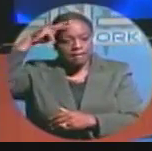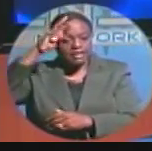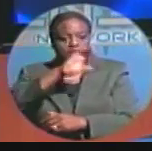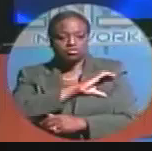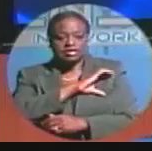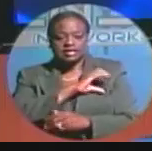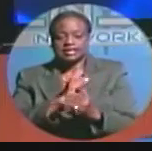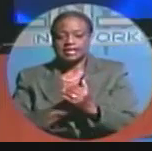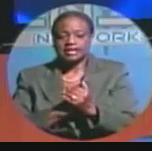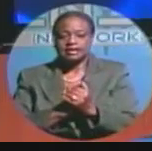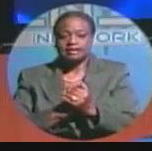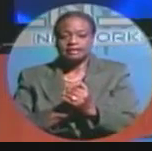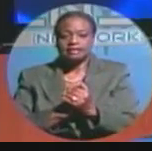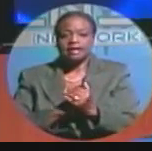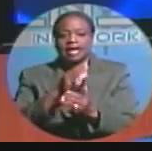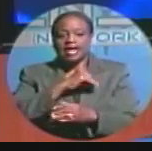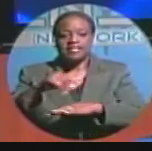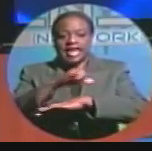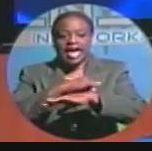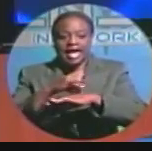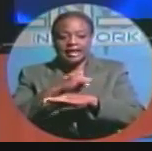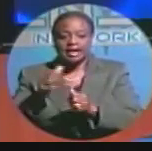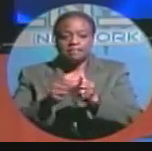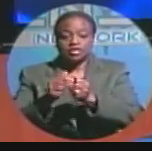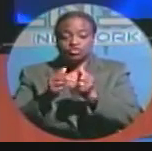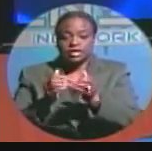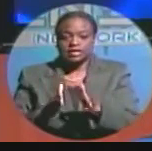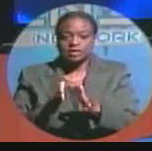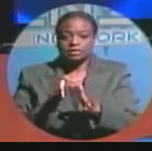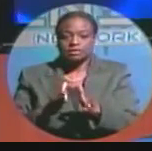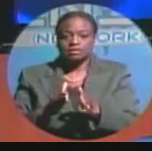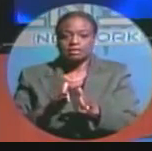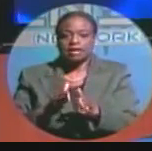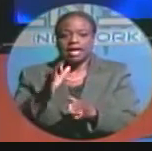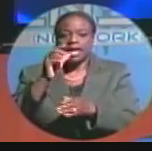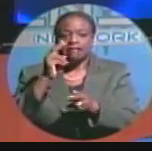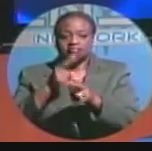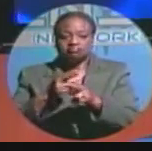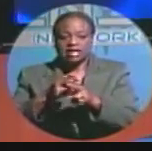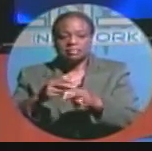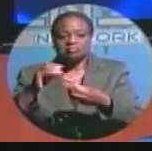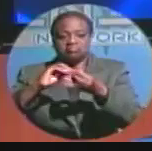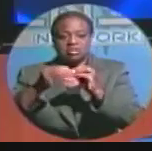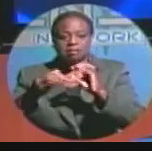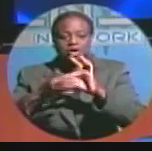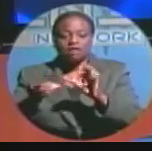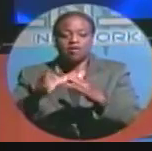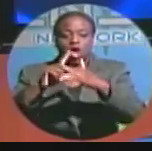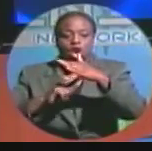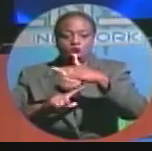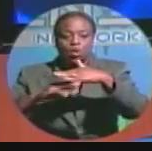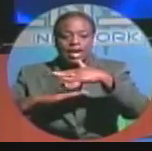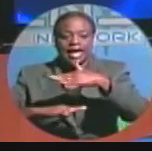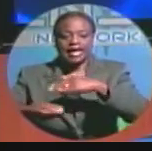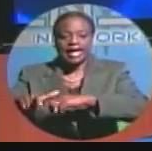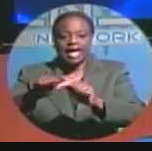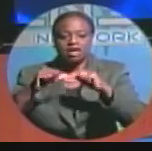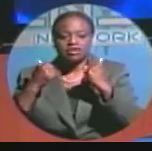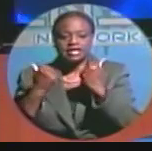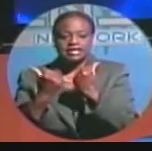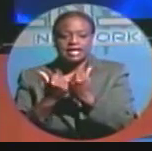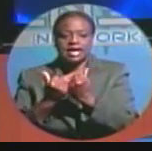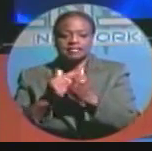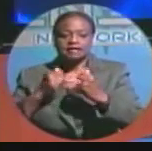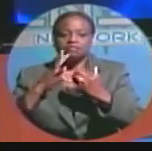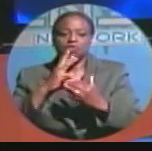NEMA officials and the island administrator, identified a number of low-lying areas on the island which are vulnerable to flooding. Mr. Christie